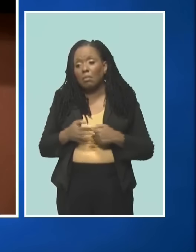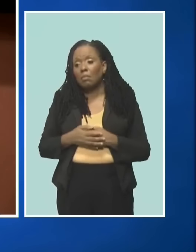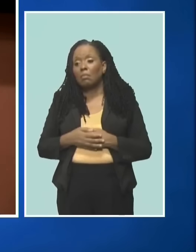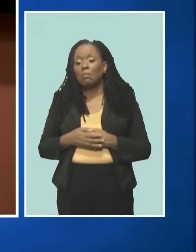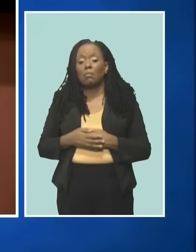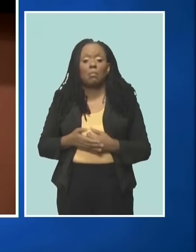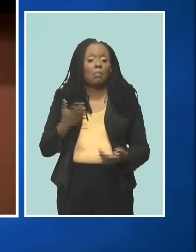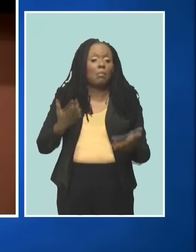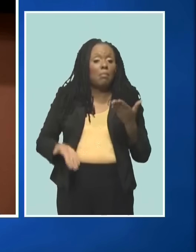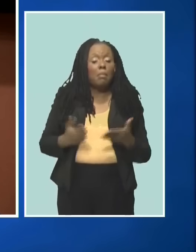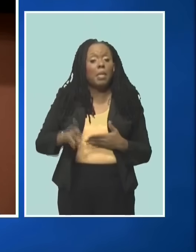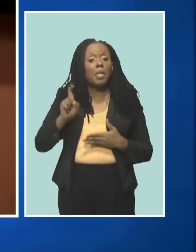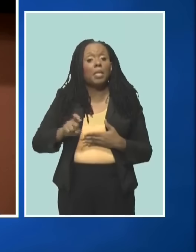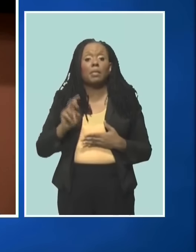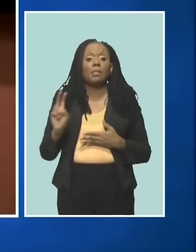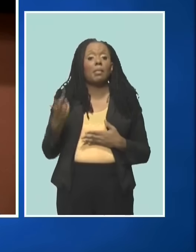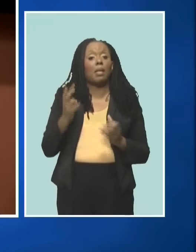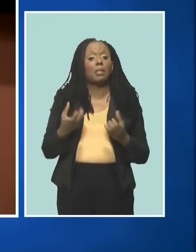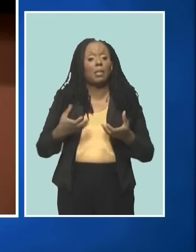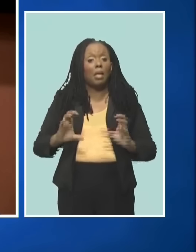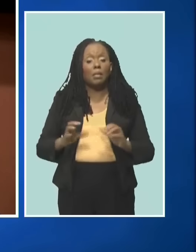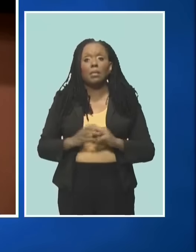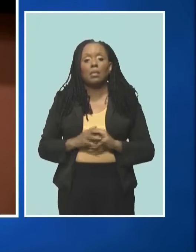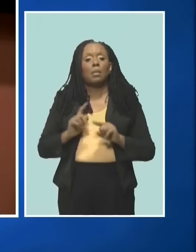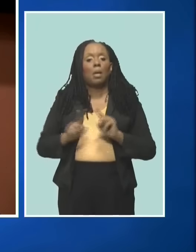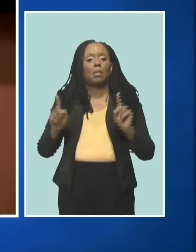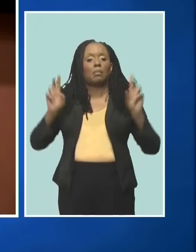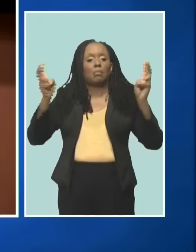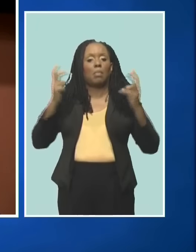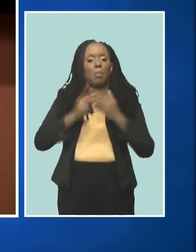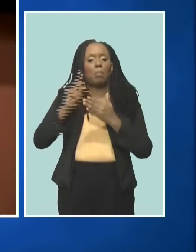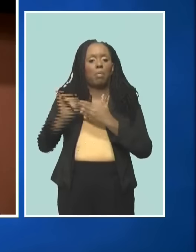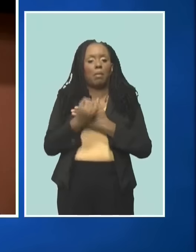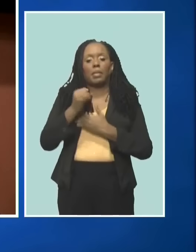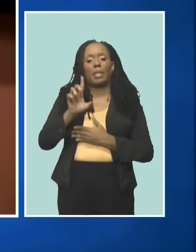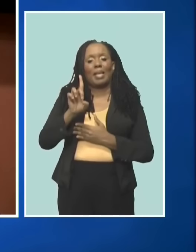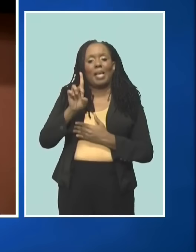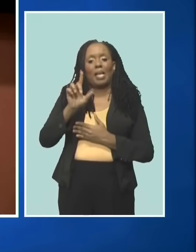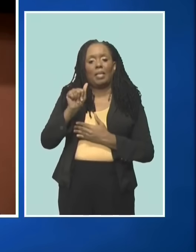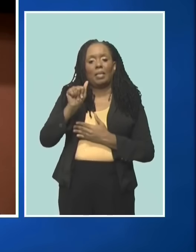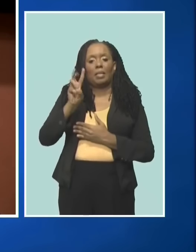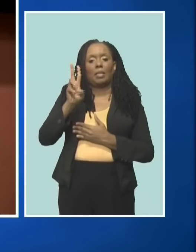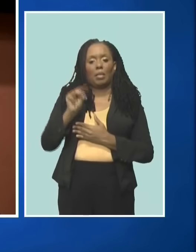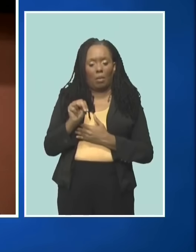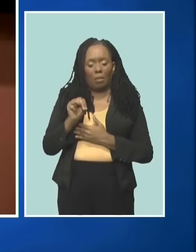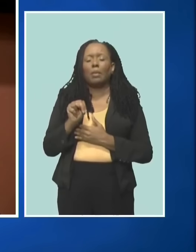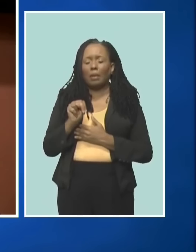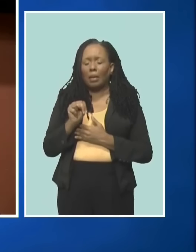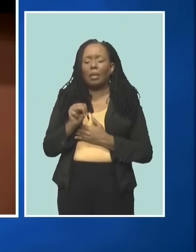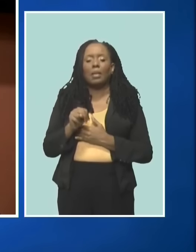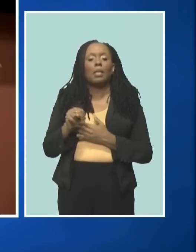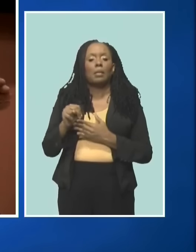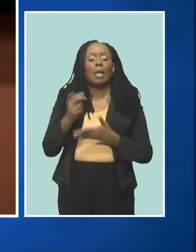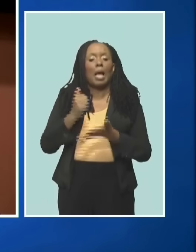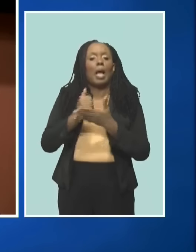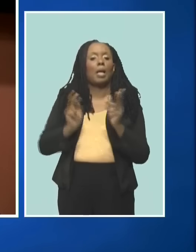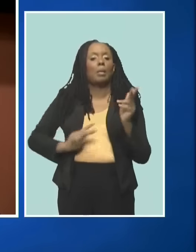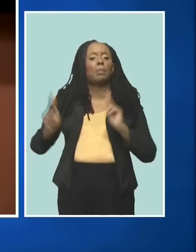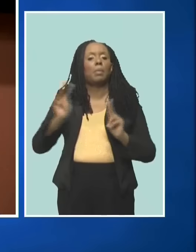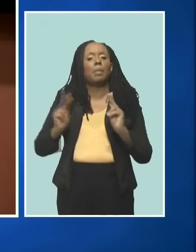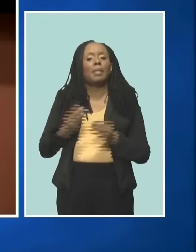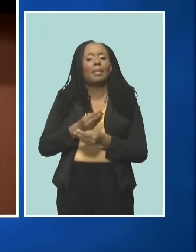balance your life again. And Project Dawn is doing exactly that in relation to those youngsters who you see lying on the